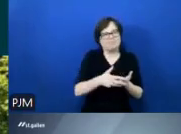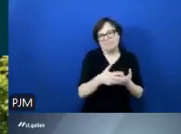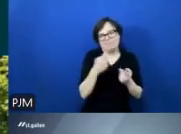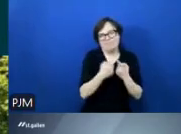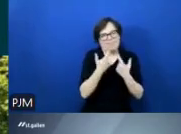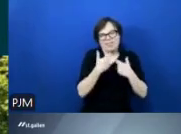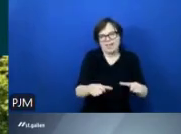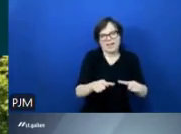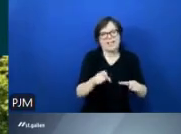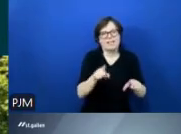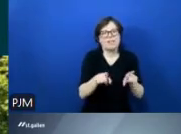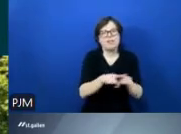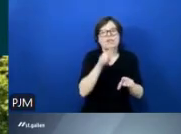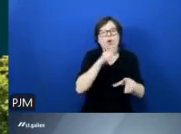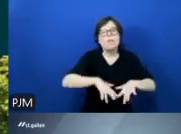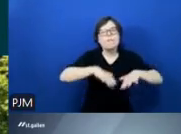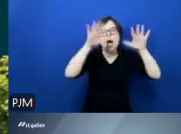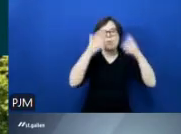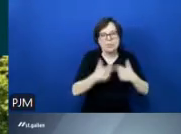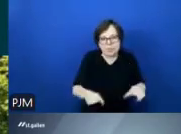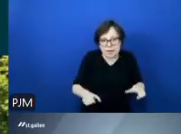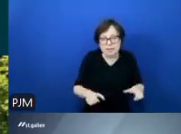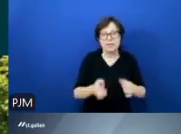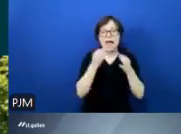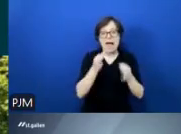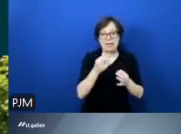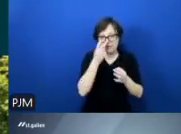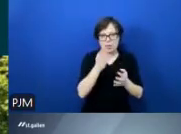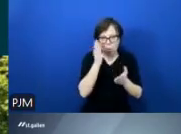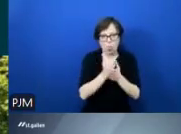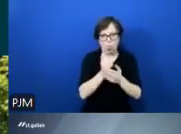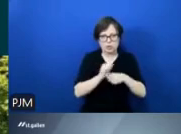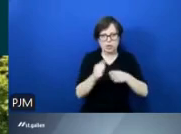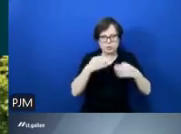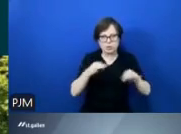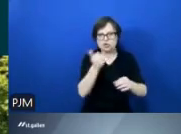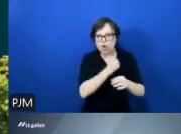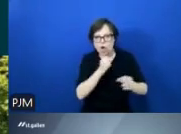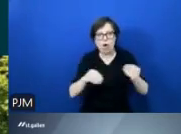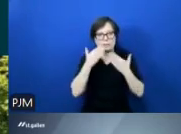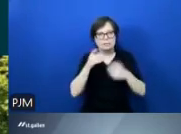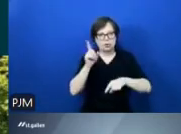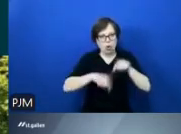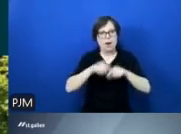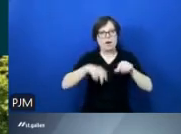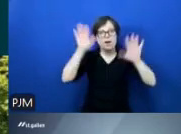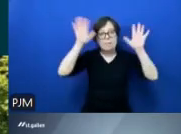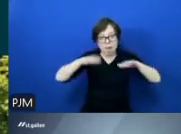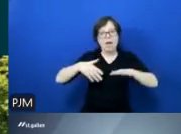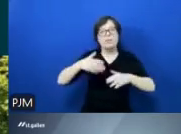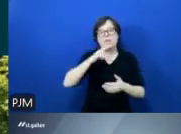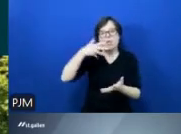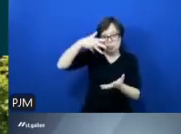were practically impossible, but now we can see that this yard is being unsealed and all those processes are